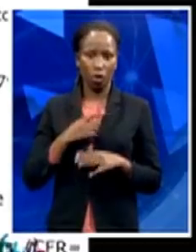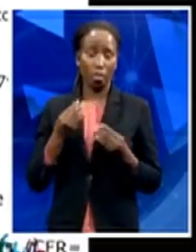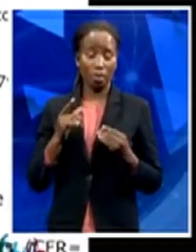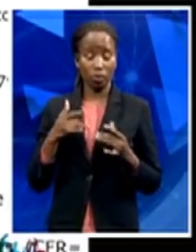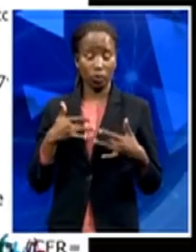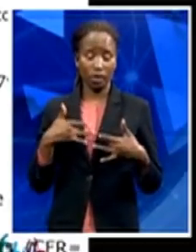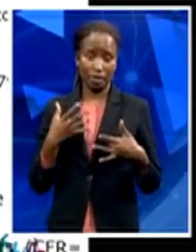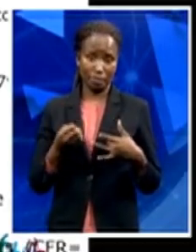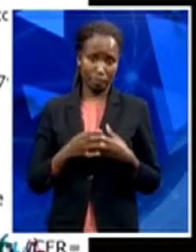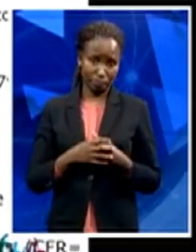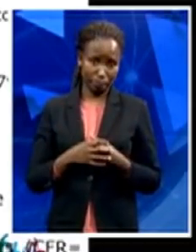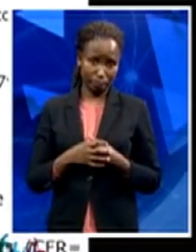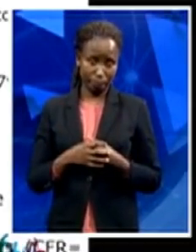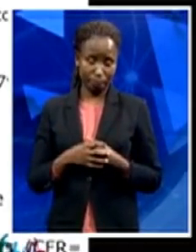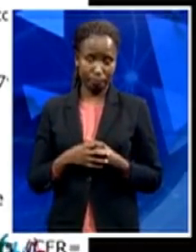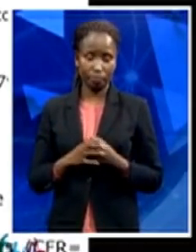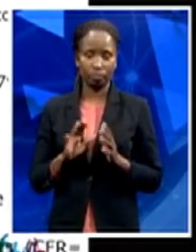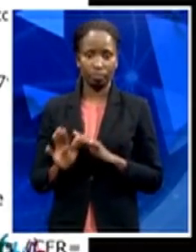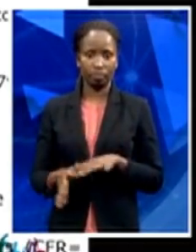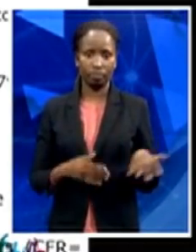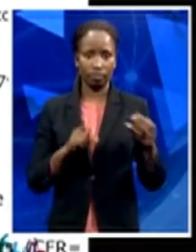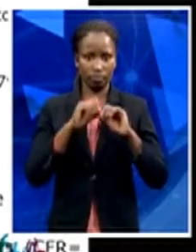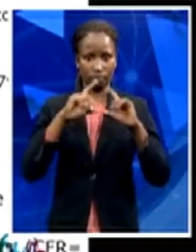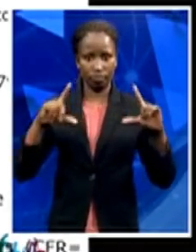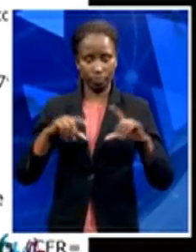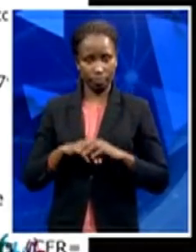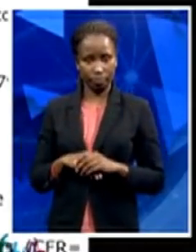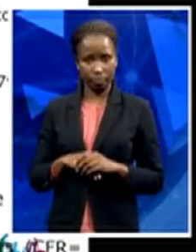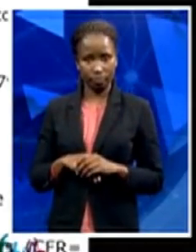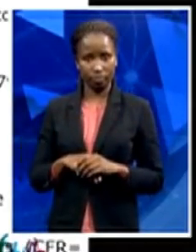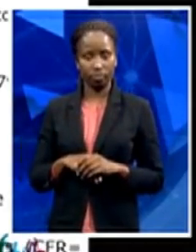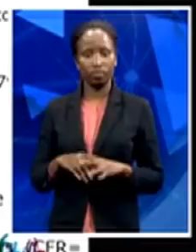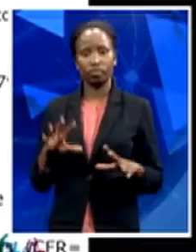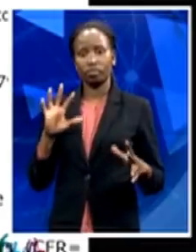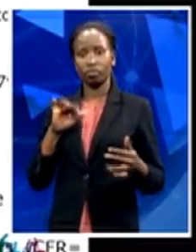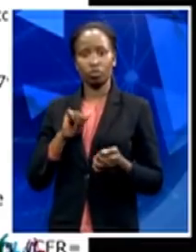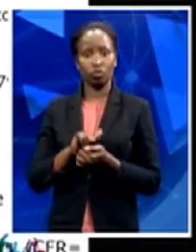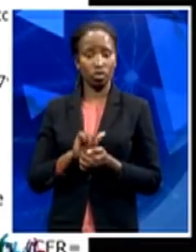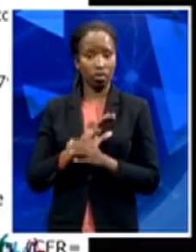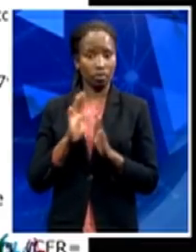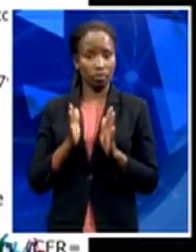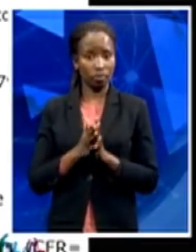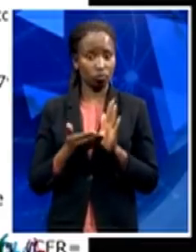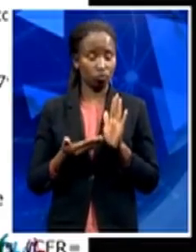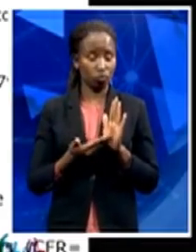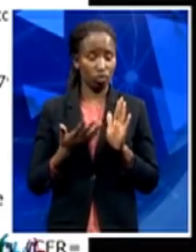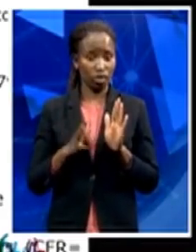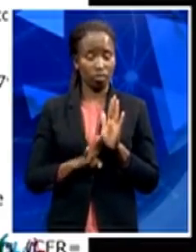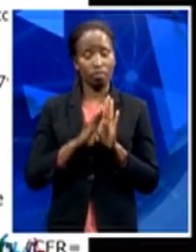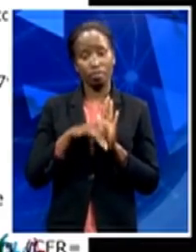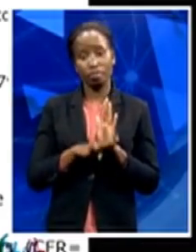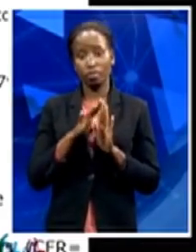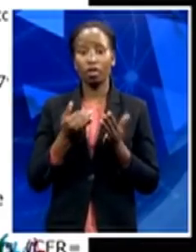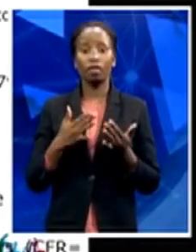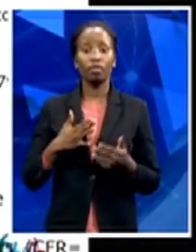Next slide, please. Then summarizing this, what we want to reflect on to the portfolio committee is